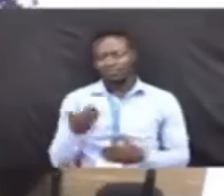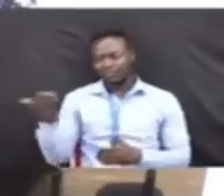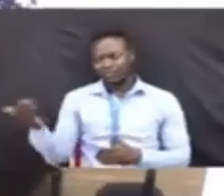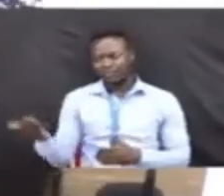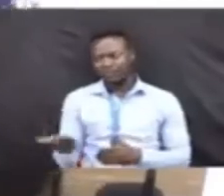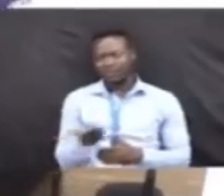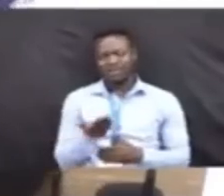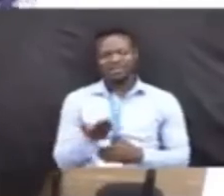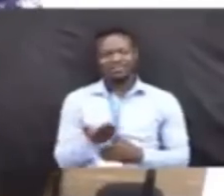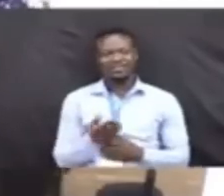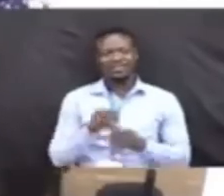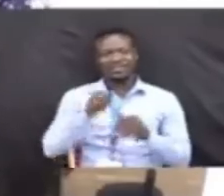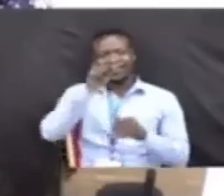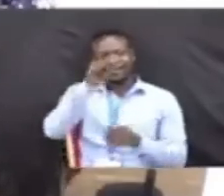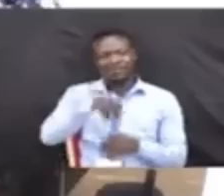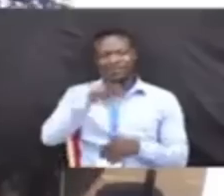sukonte.